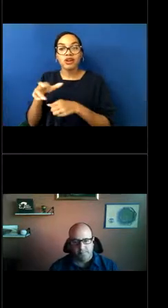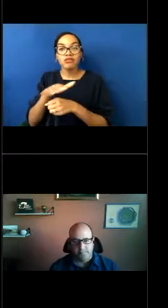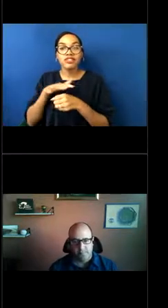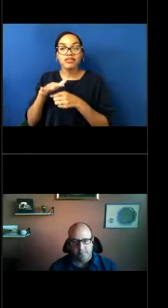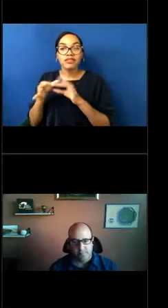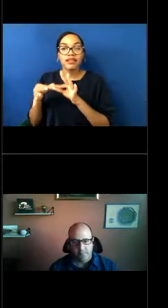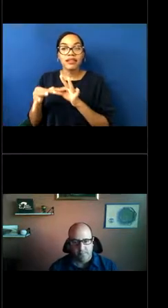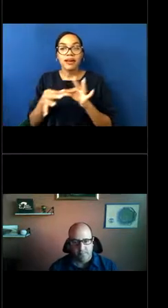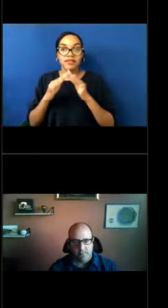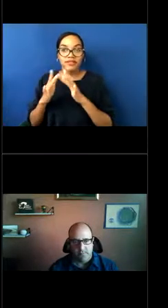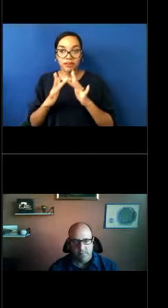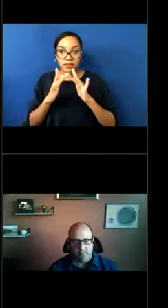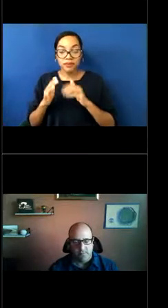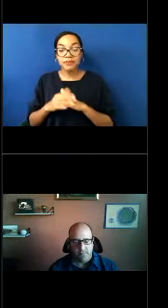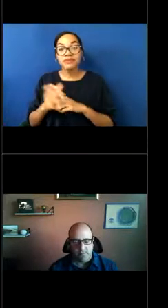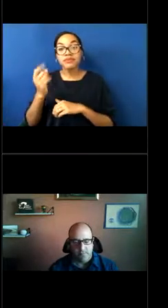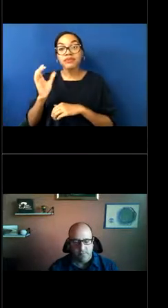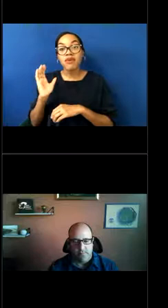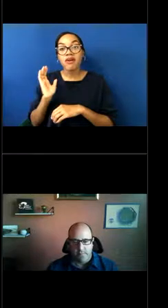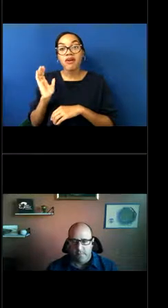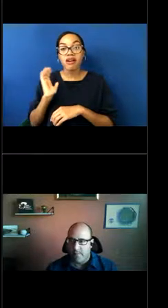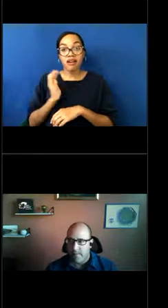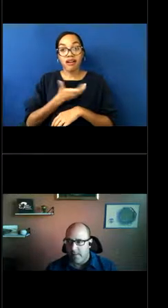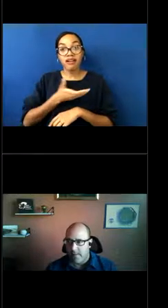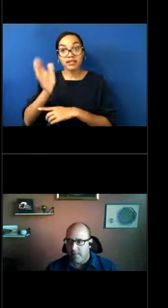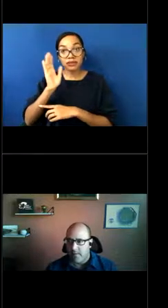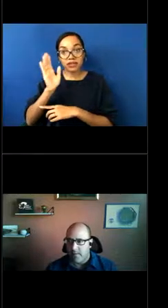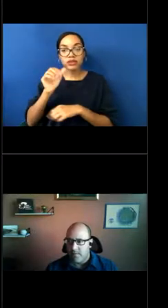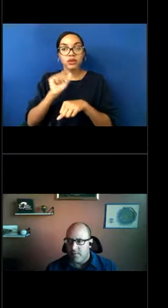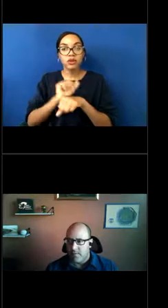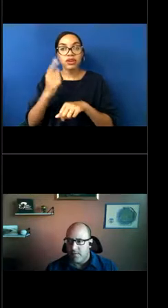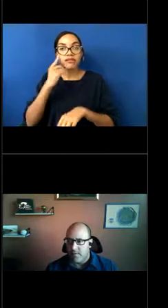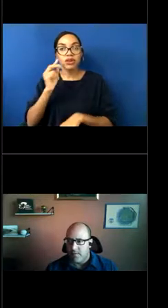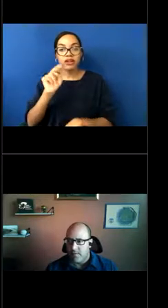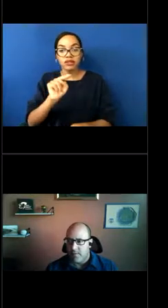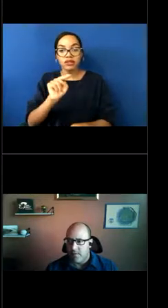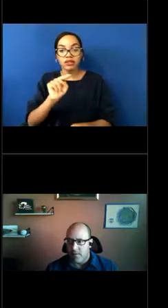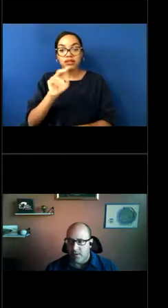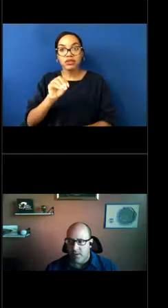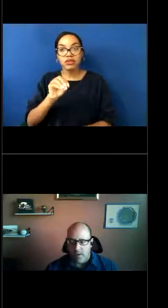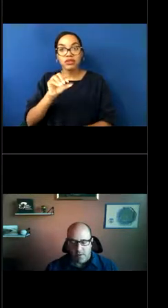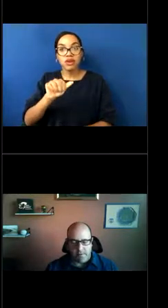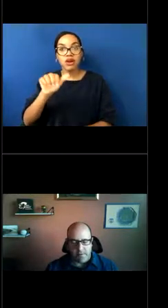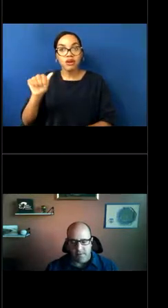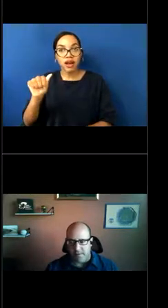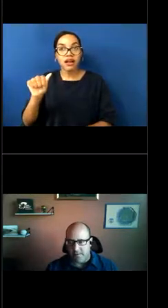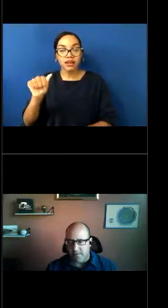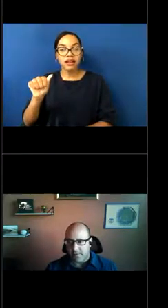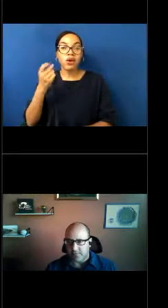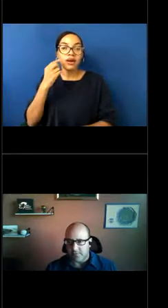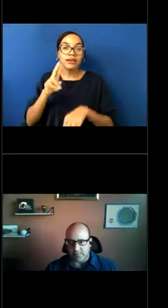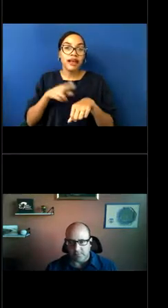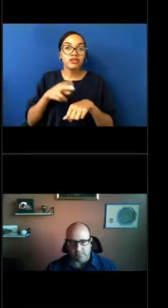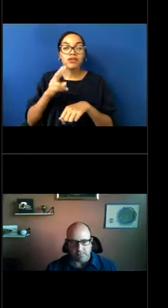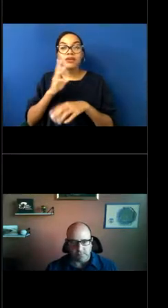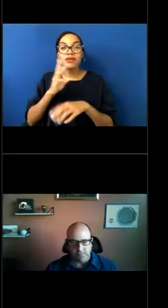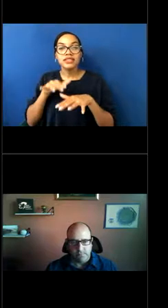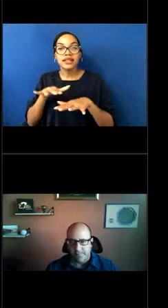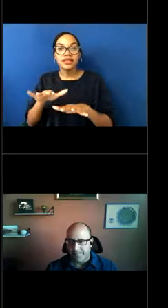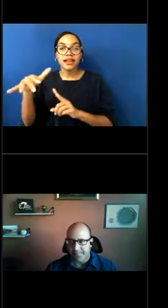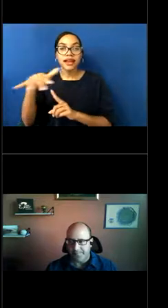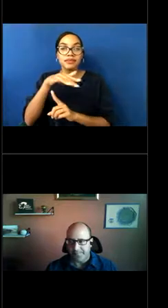work for some part of NOAA, and that's N-O-A-A, or the National Oceanic and Atmospheric